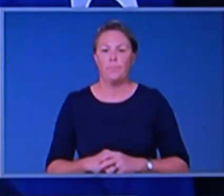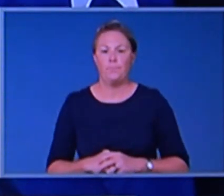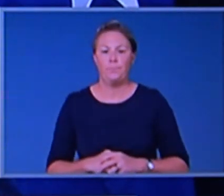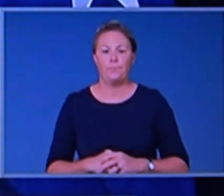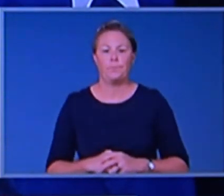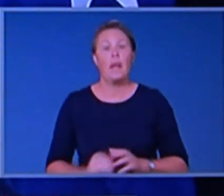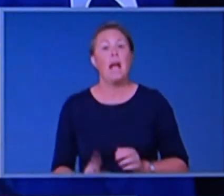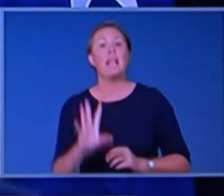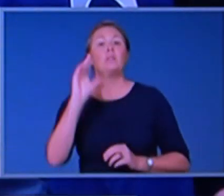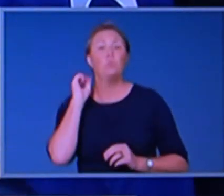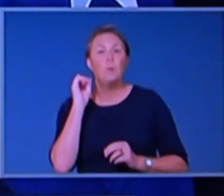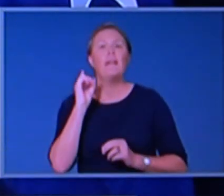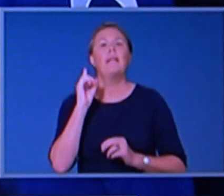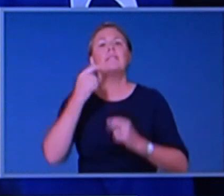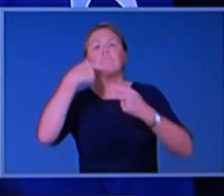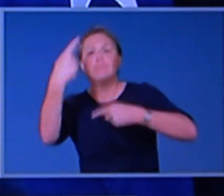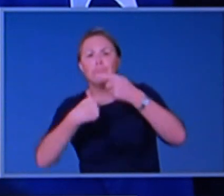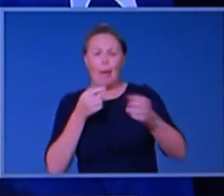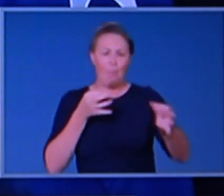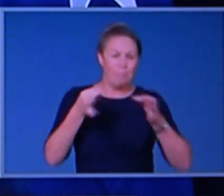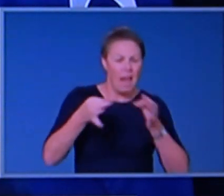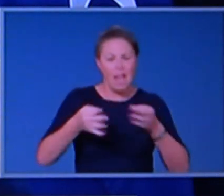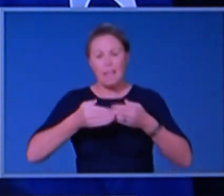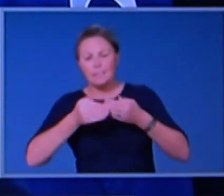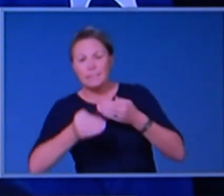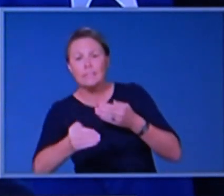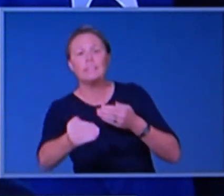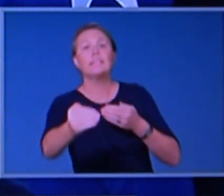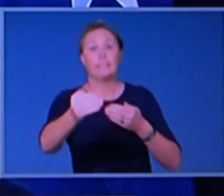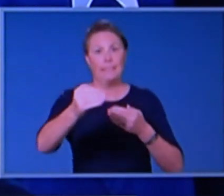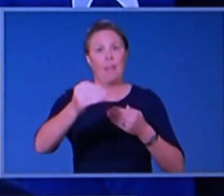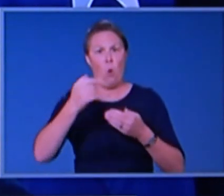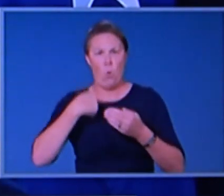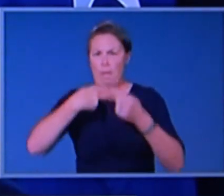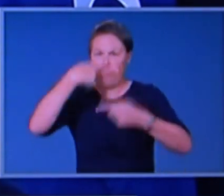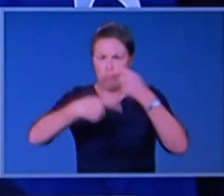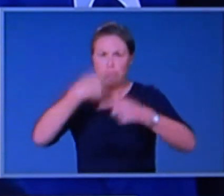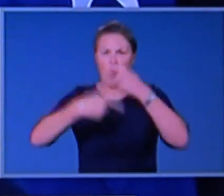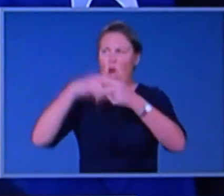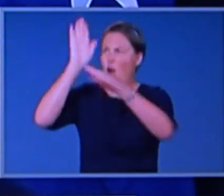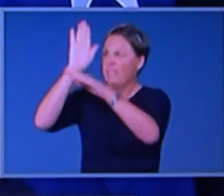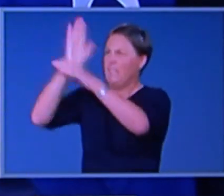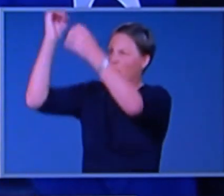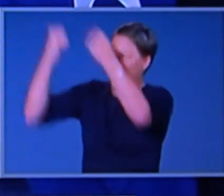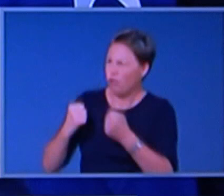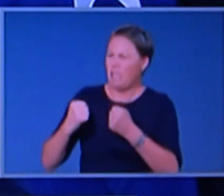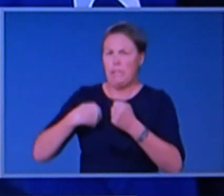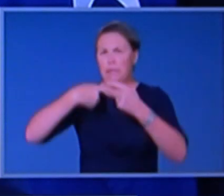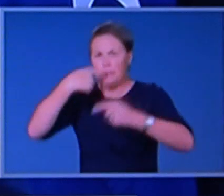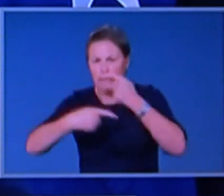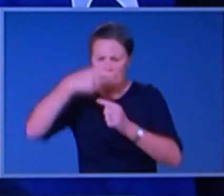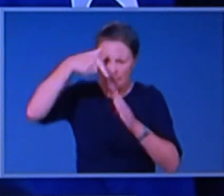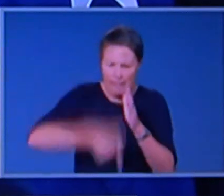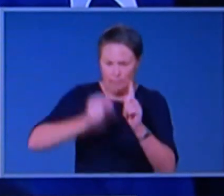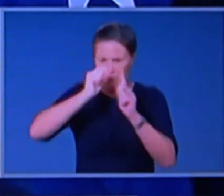saw included all of the impact of the international cases in our data. And both the Chief Medical Officer and